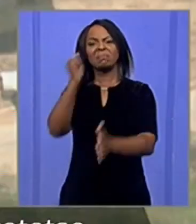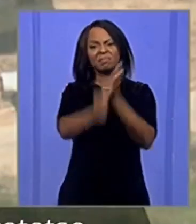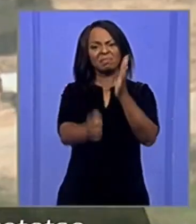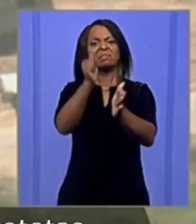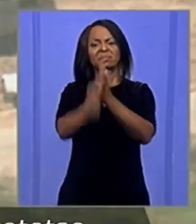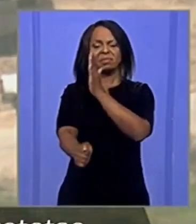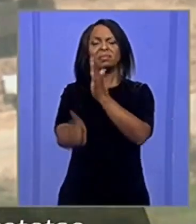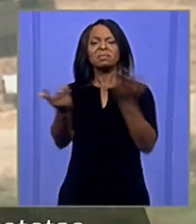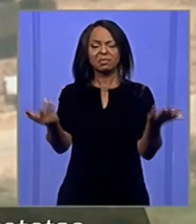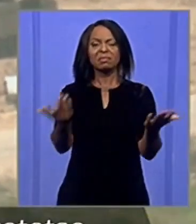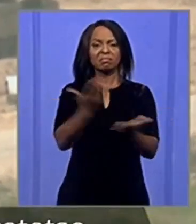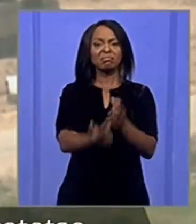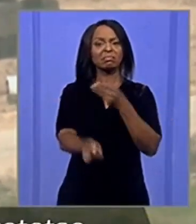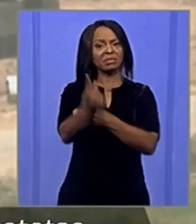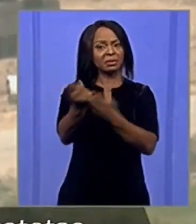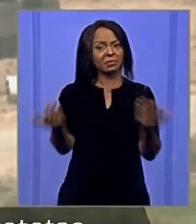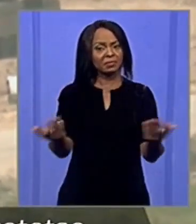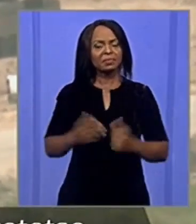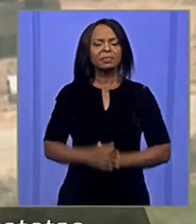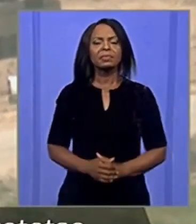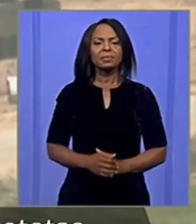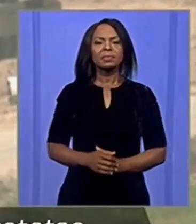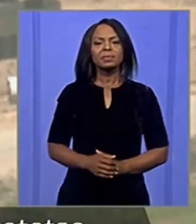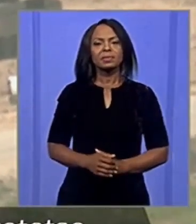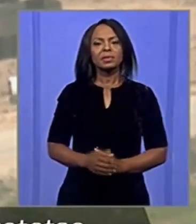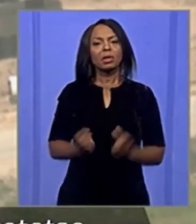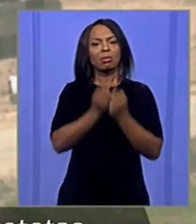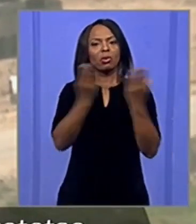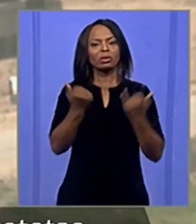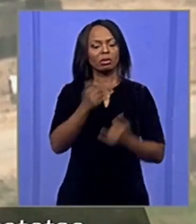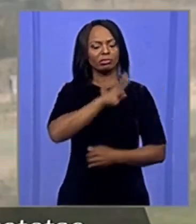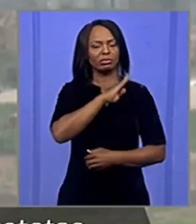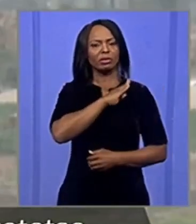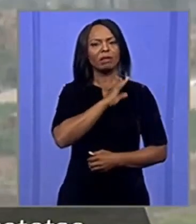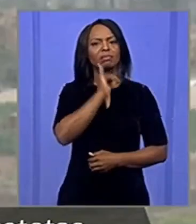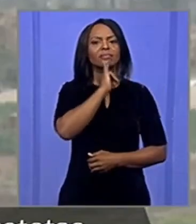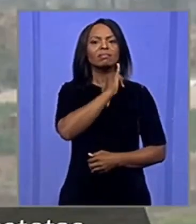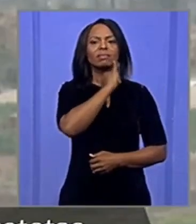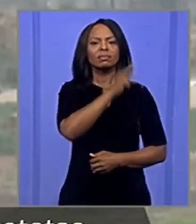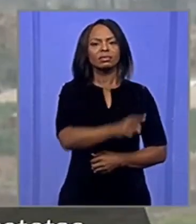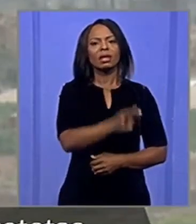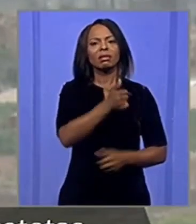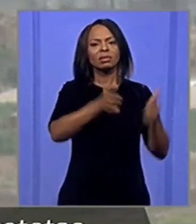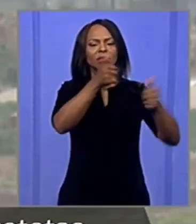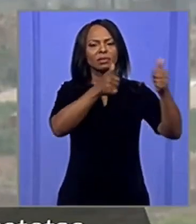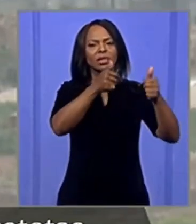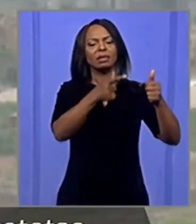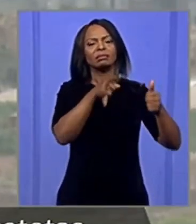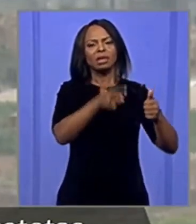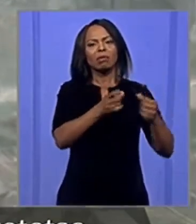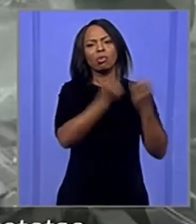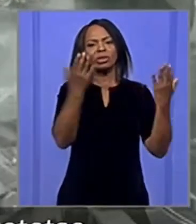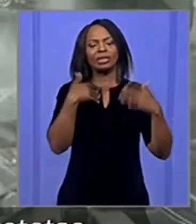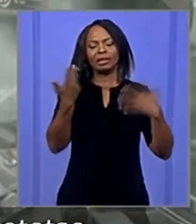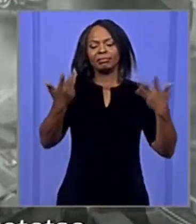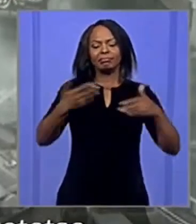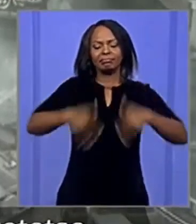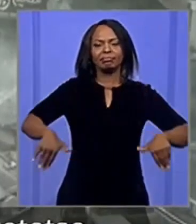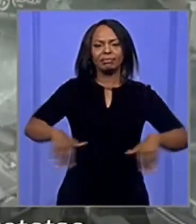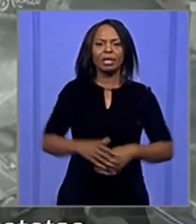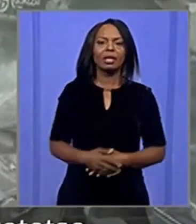injured. Bontsi ba batlhankedi bagolo ba sesole sa Israele ba rotse marapo jaaka ntwa e fagela go ya pele kwa Gaza.